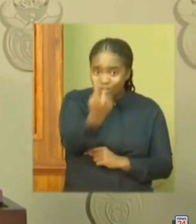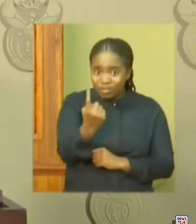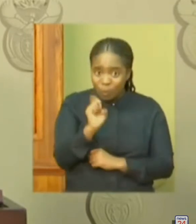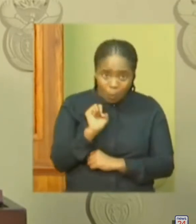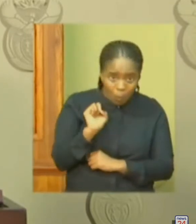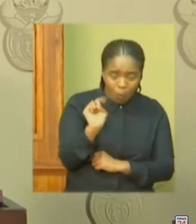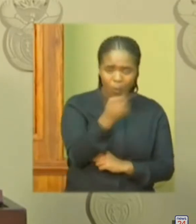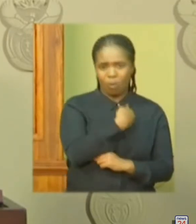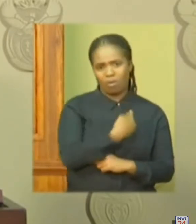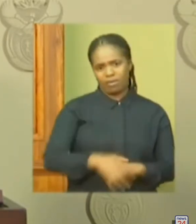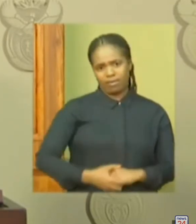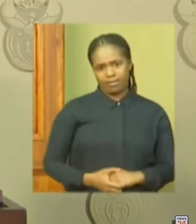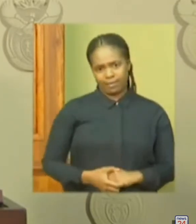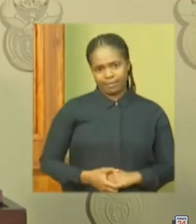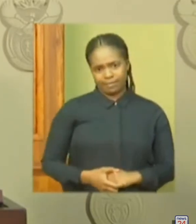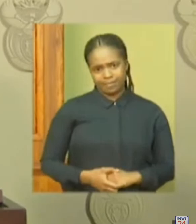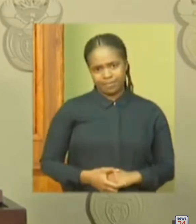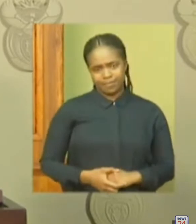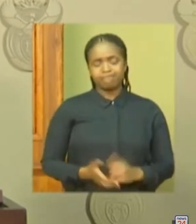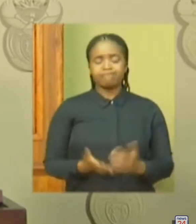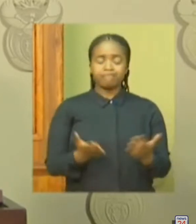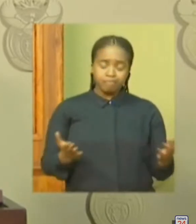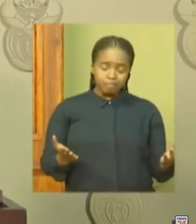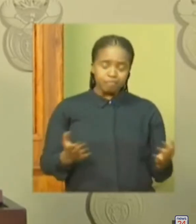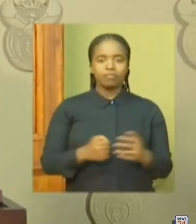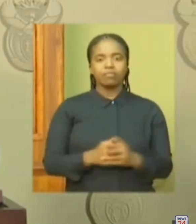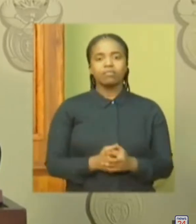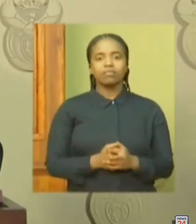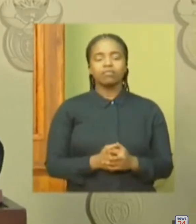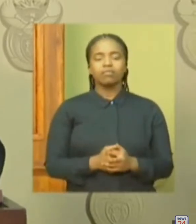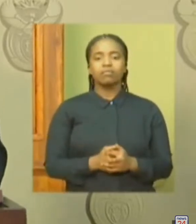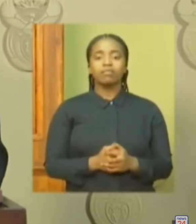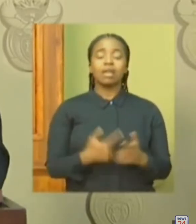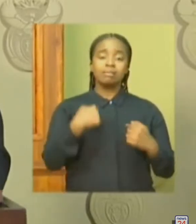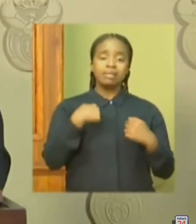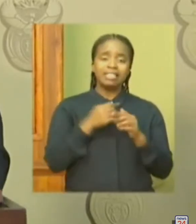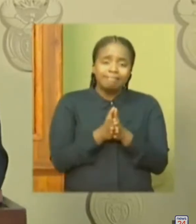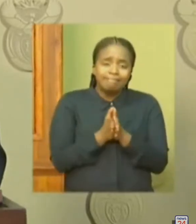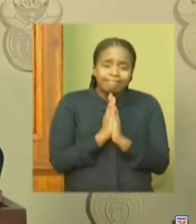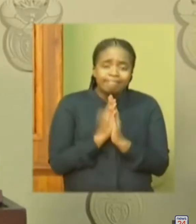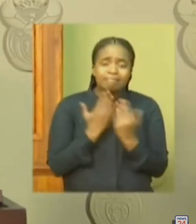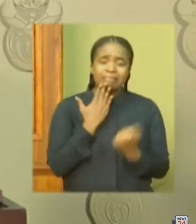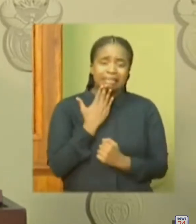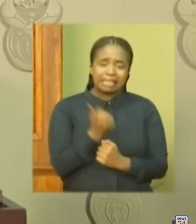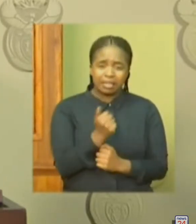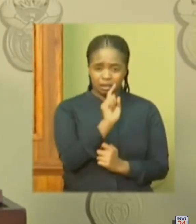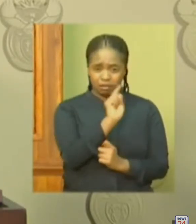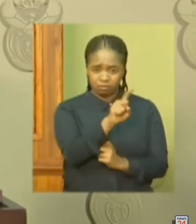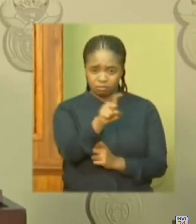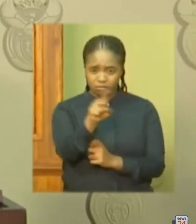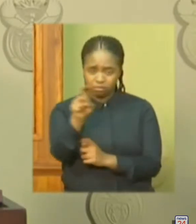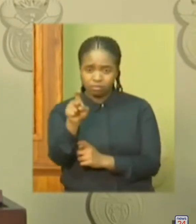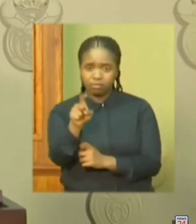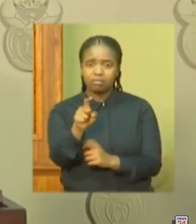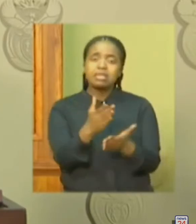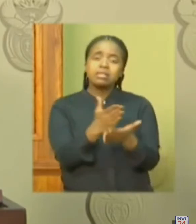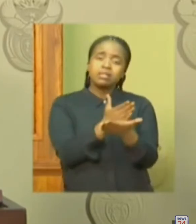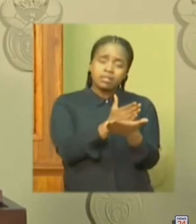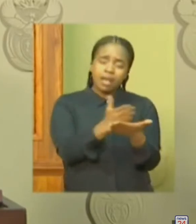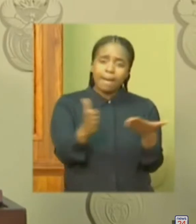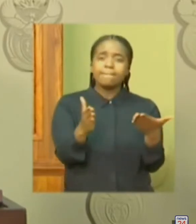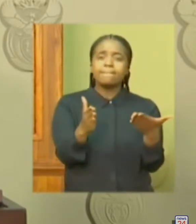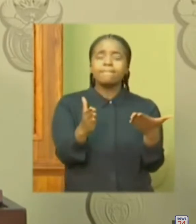us. In return for everything that is being asked of you, there are a few